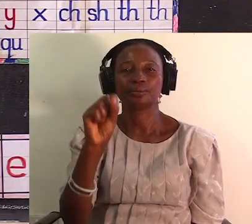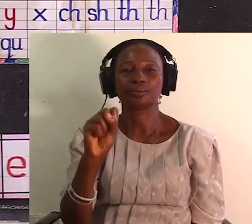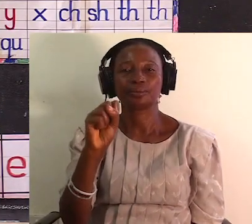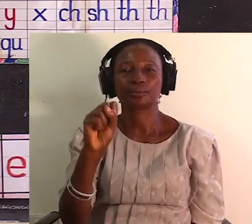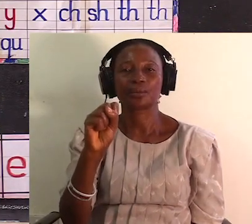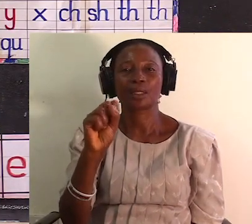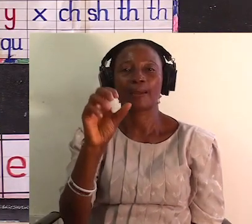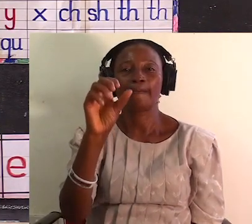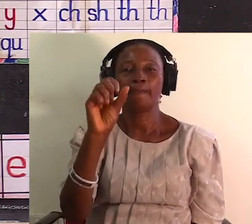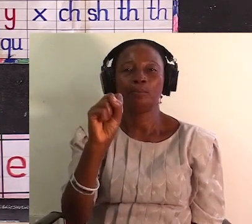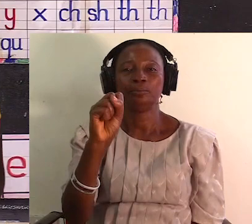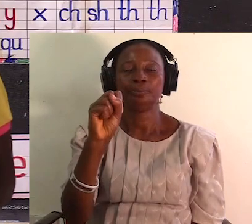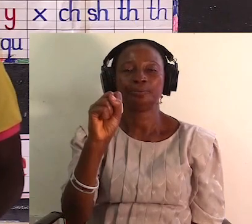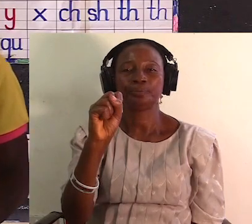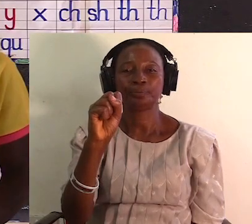S.